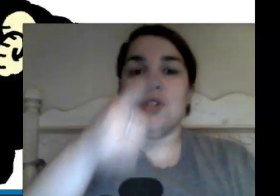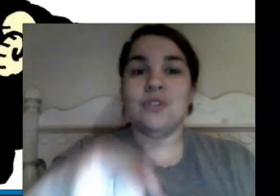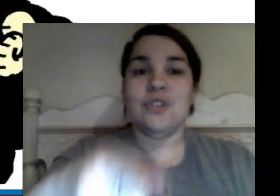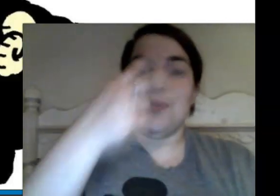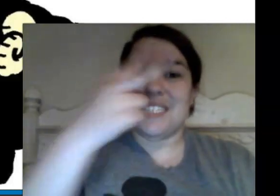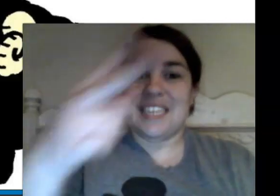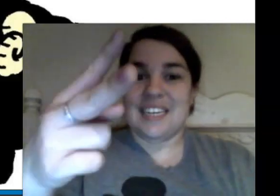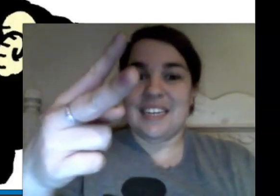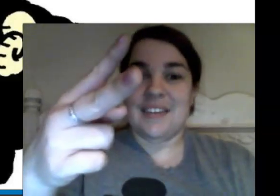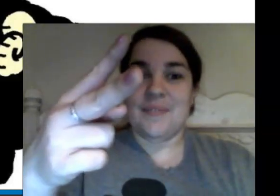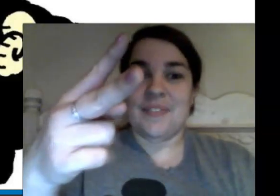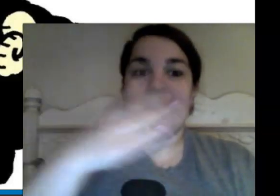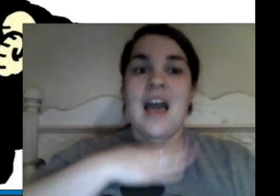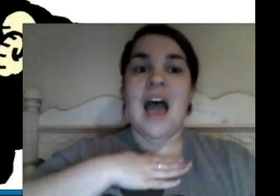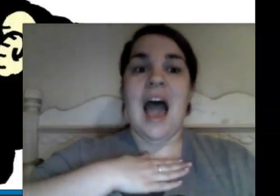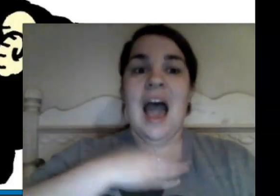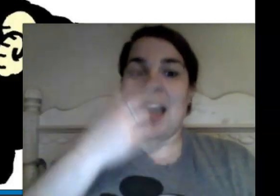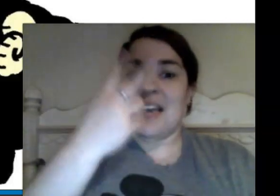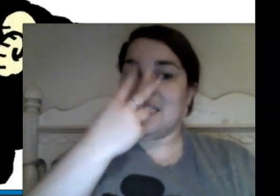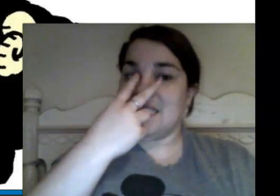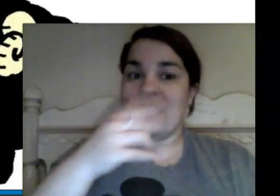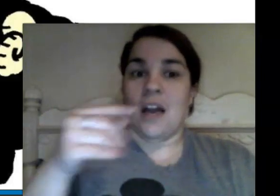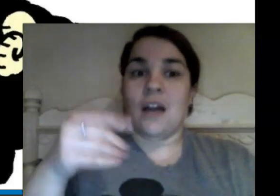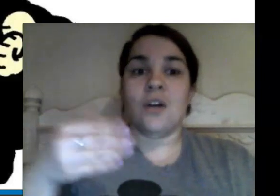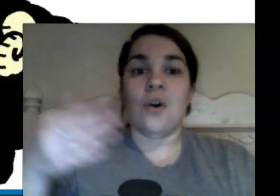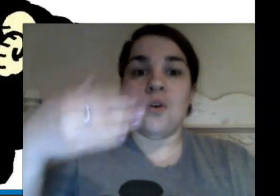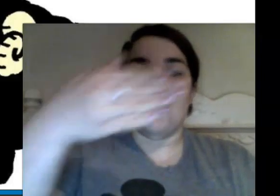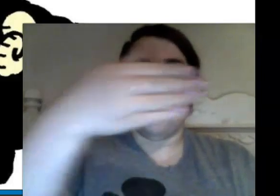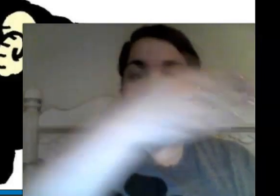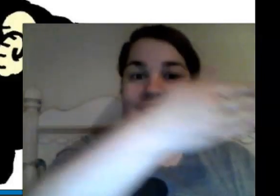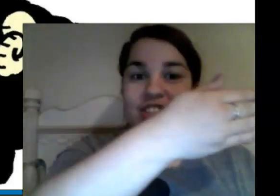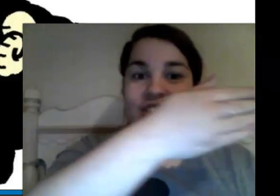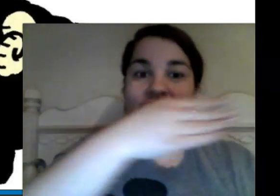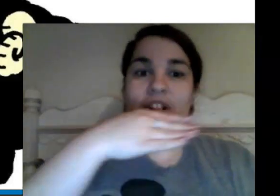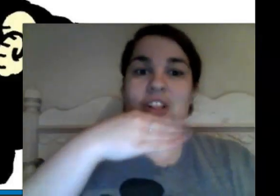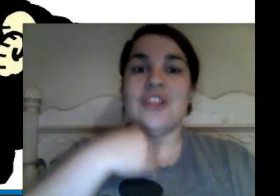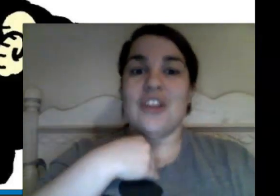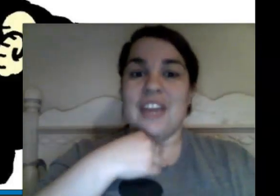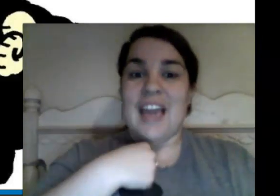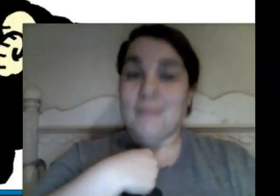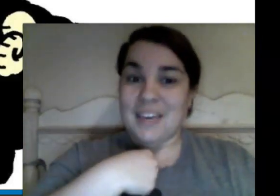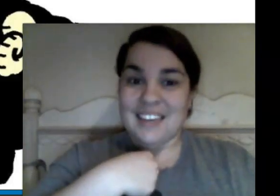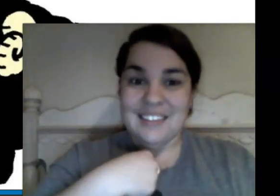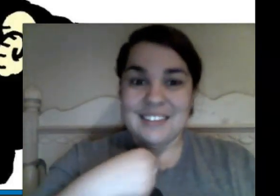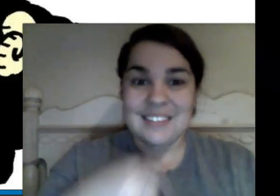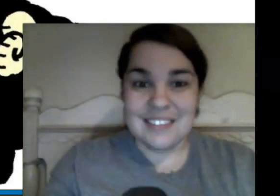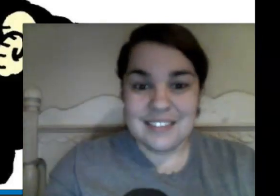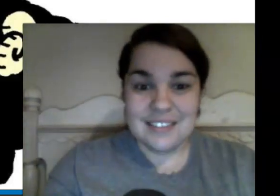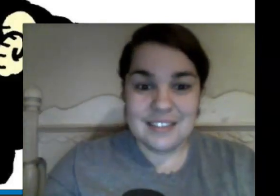what do you see? I see a goldfish looking at